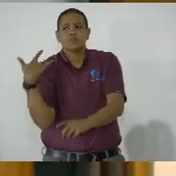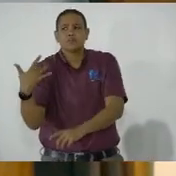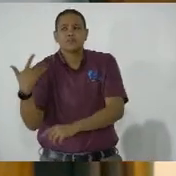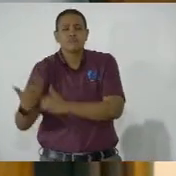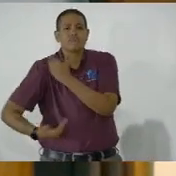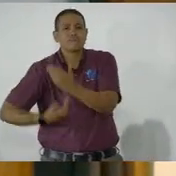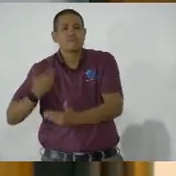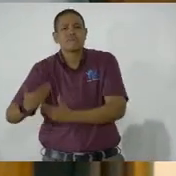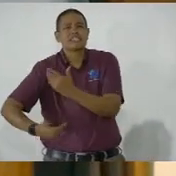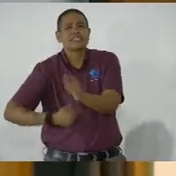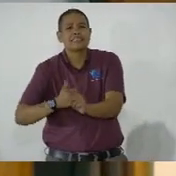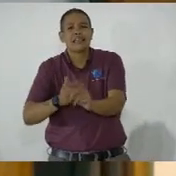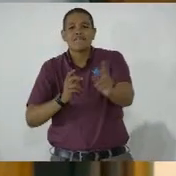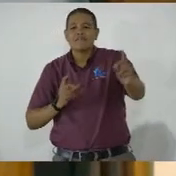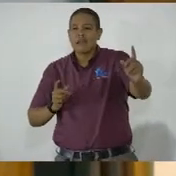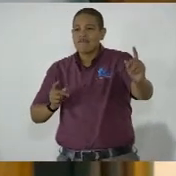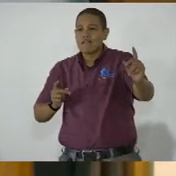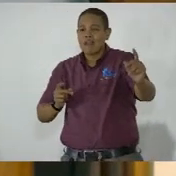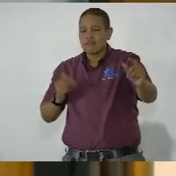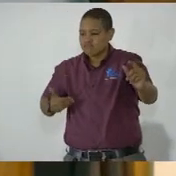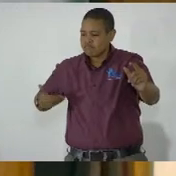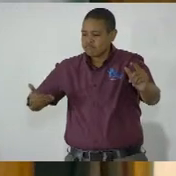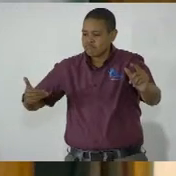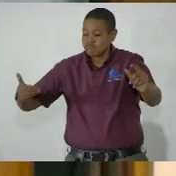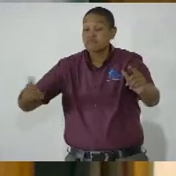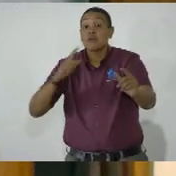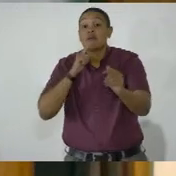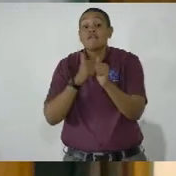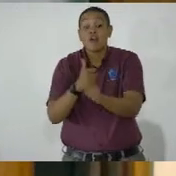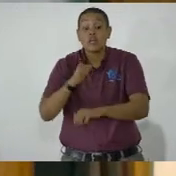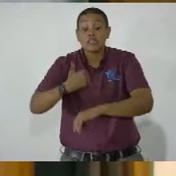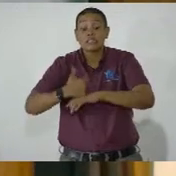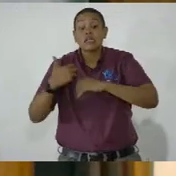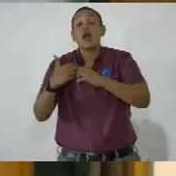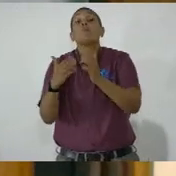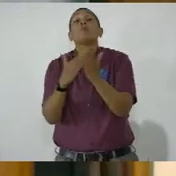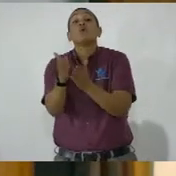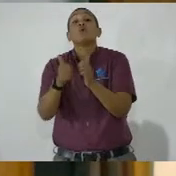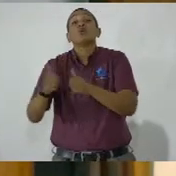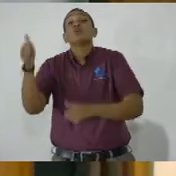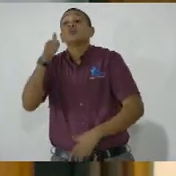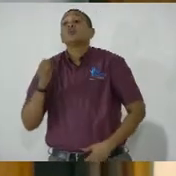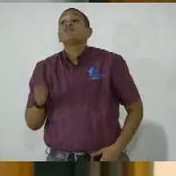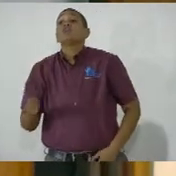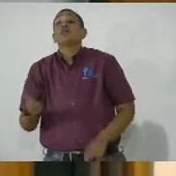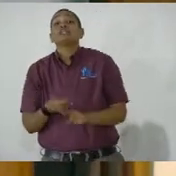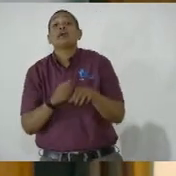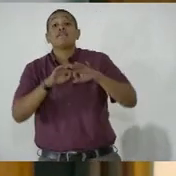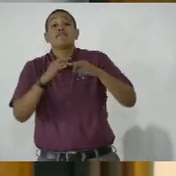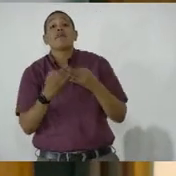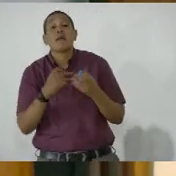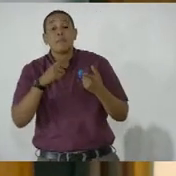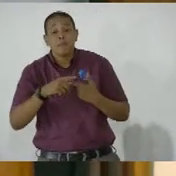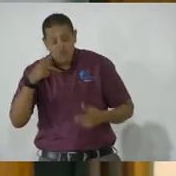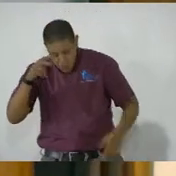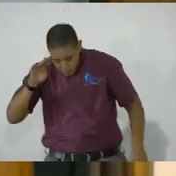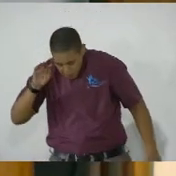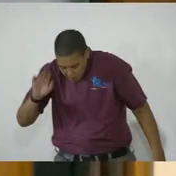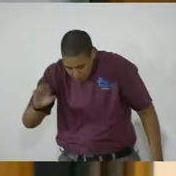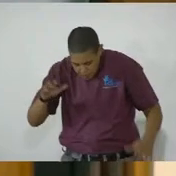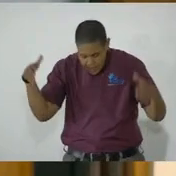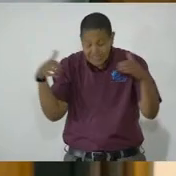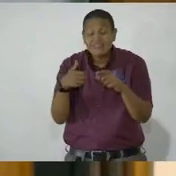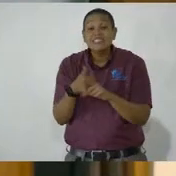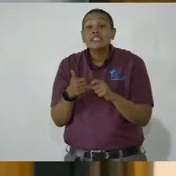processed at a faster pace following the establishment by the Chief Justice of the Family and Probate Division of the